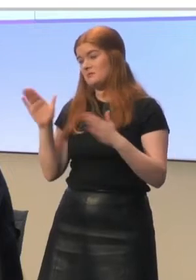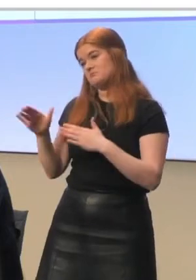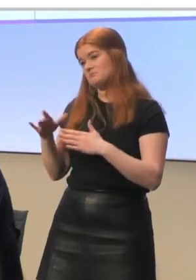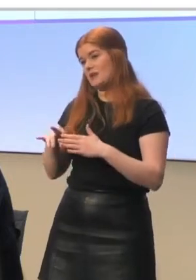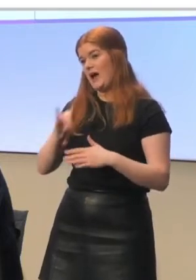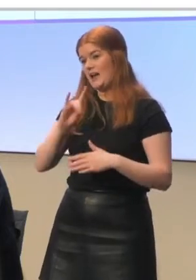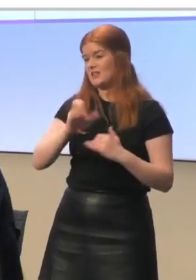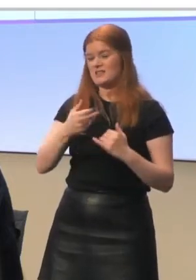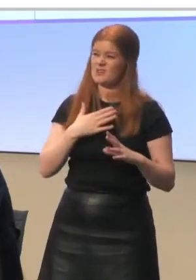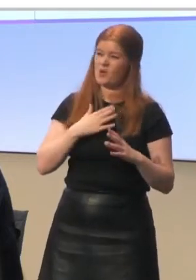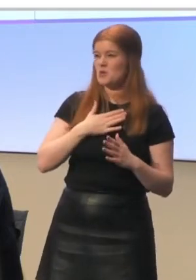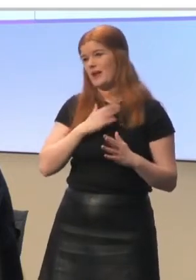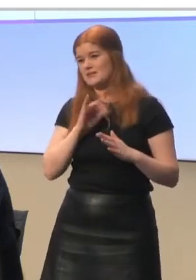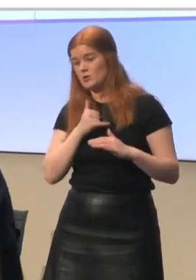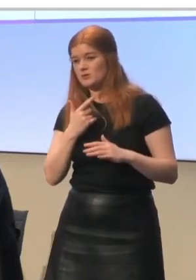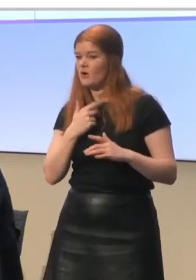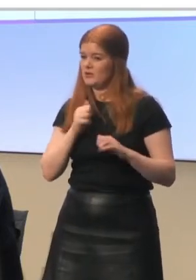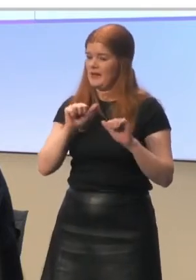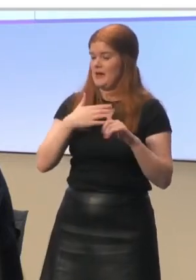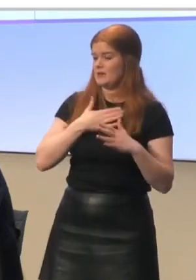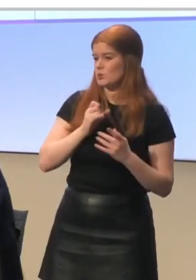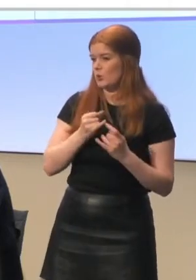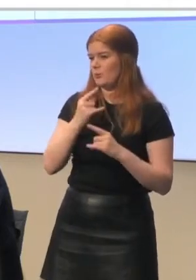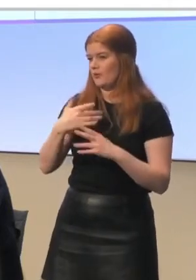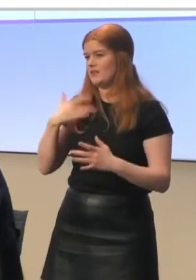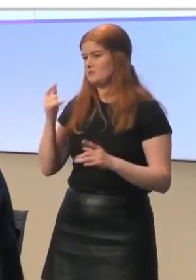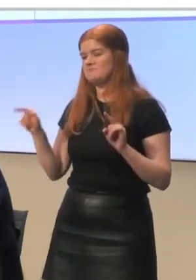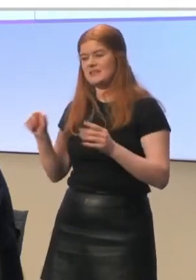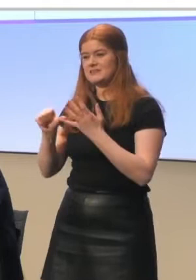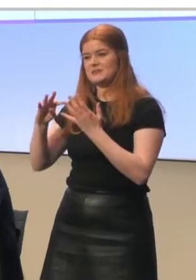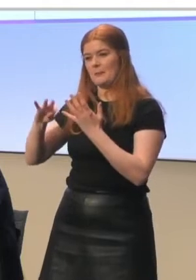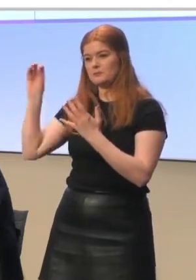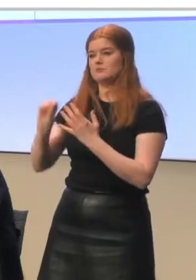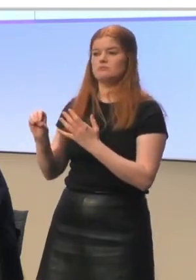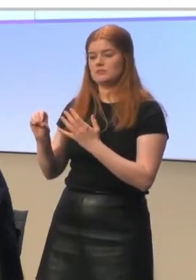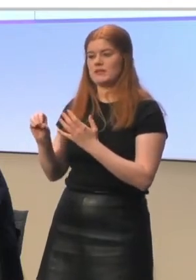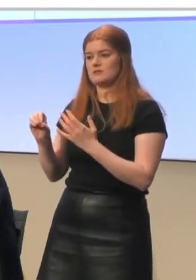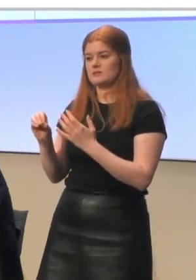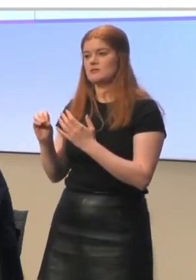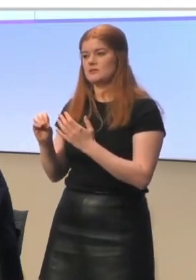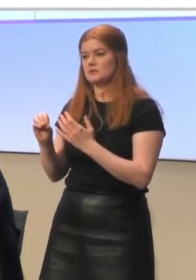to disagree with that than to agree that you like school. But we found that 68% of